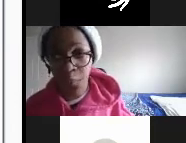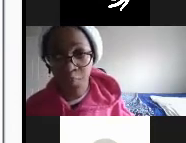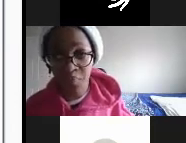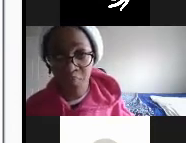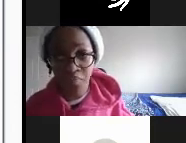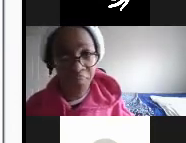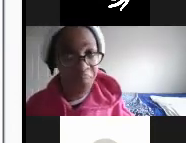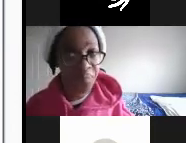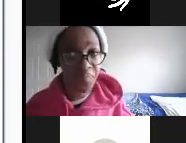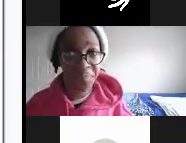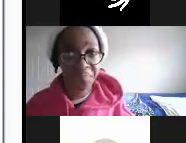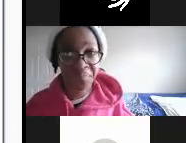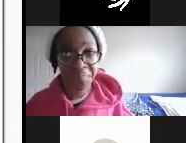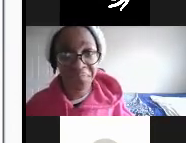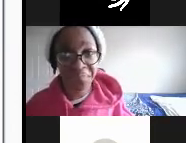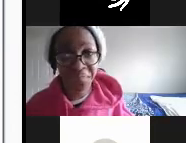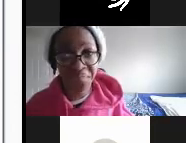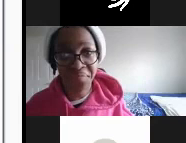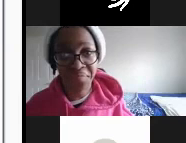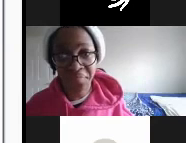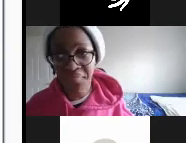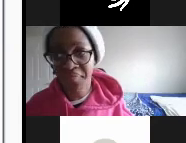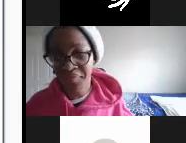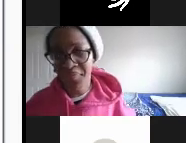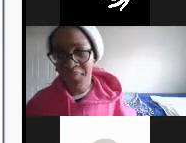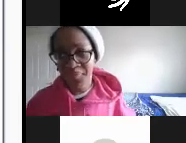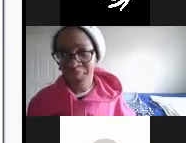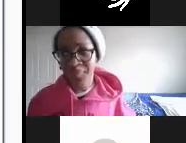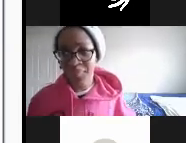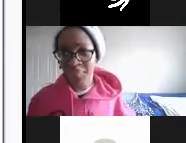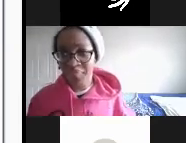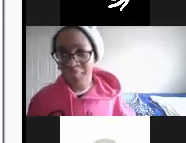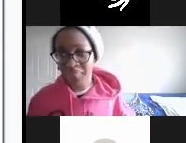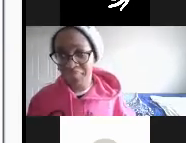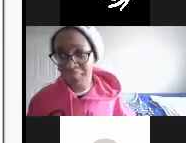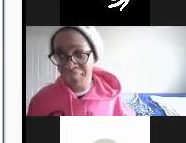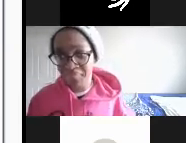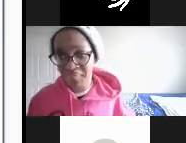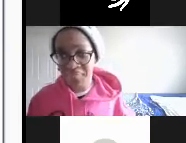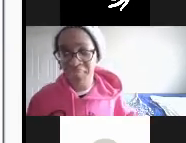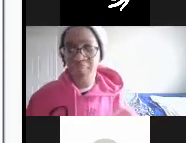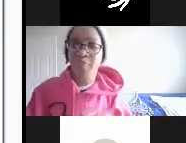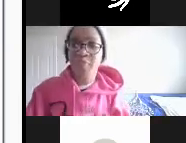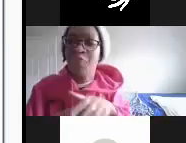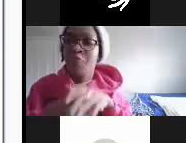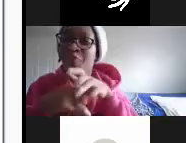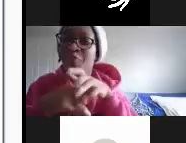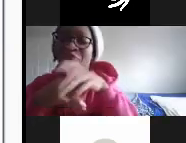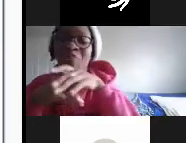say that I am the pilot in this flight, and I am the pilot for this flight in life, and that